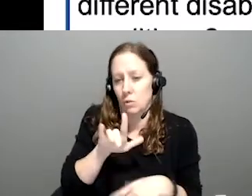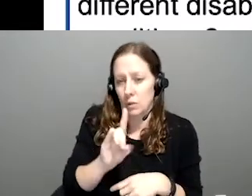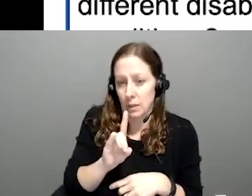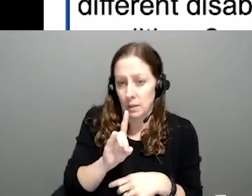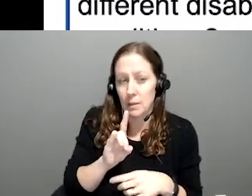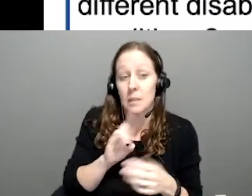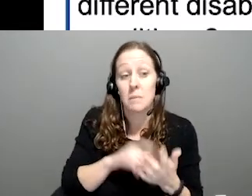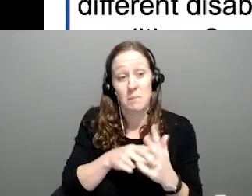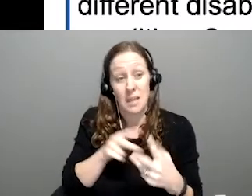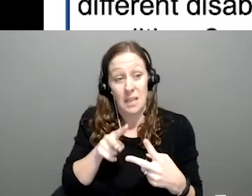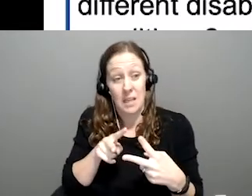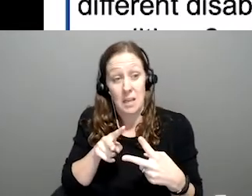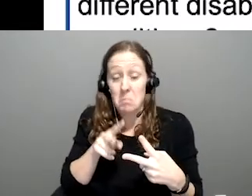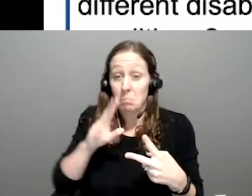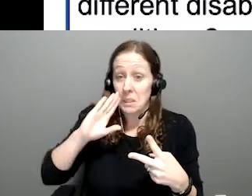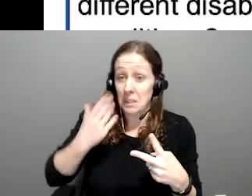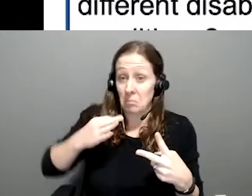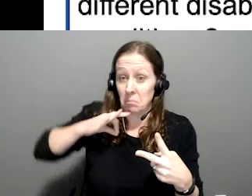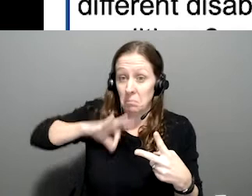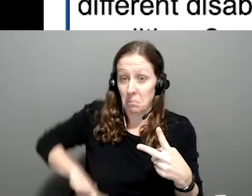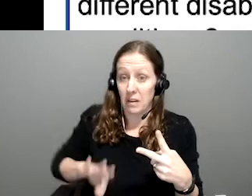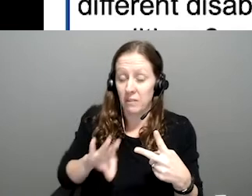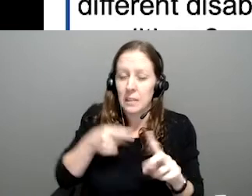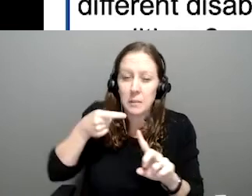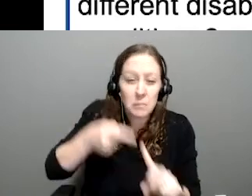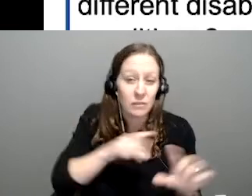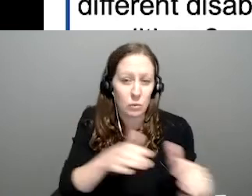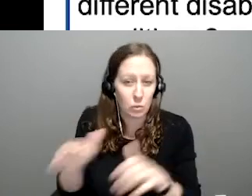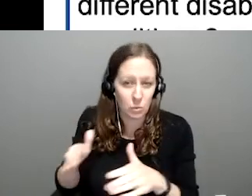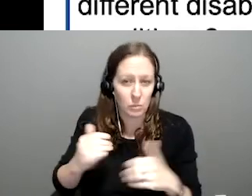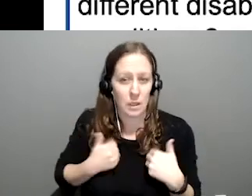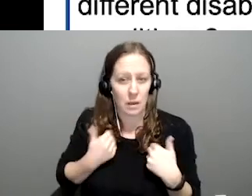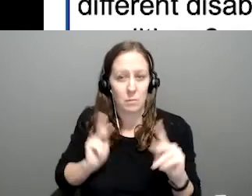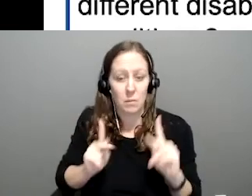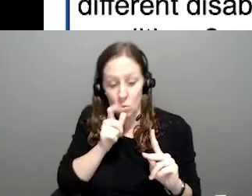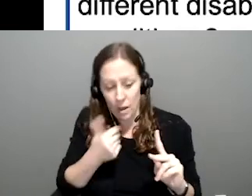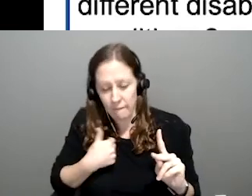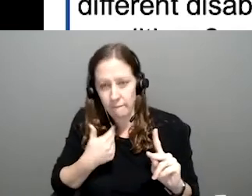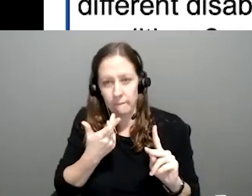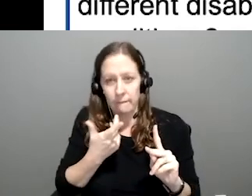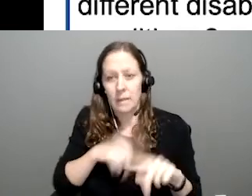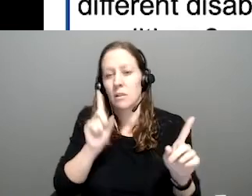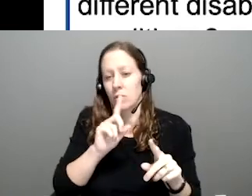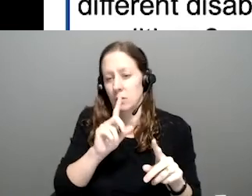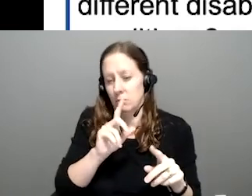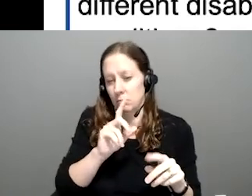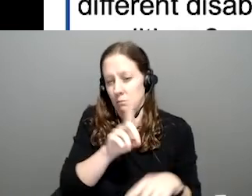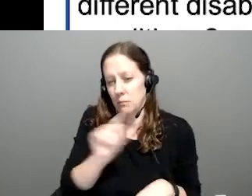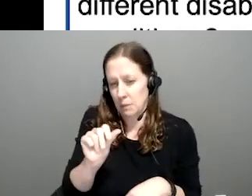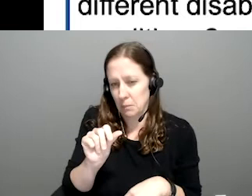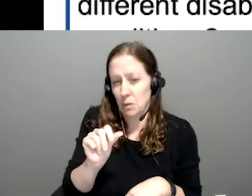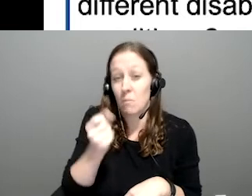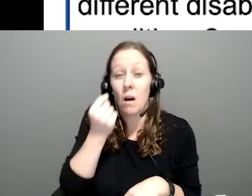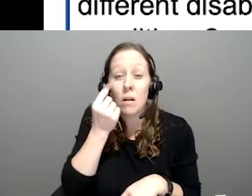some like specific benefits for certain groups of young people living with different disabling health conditions. But I think there's some gaps